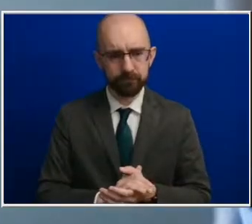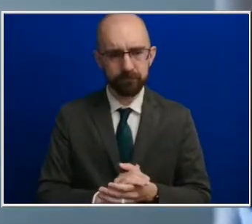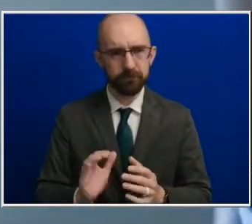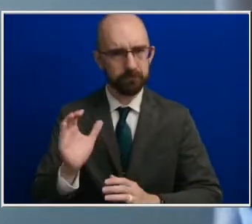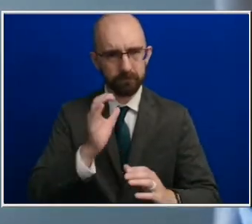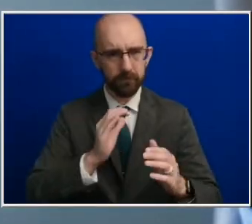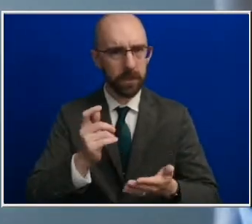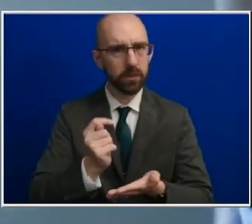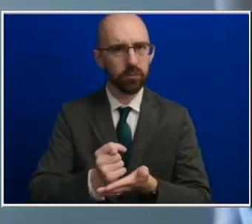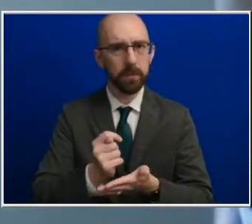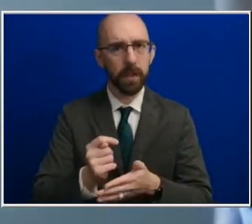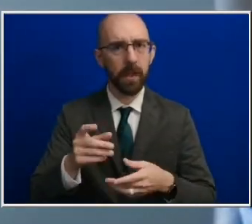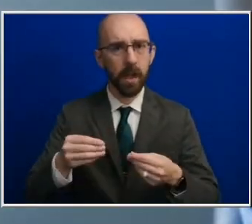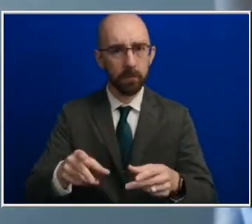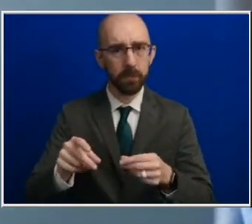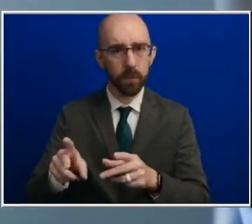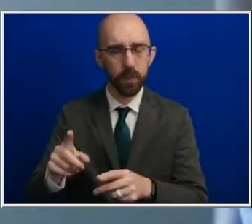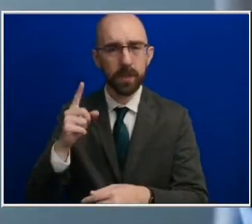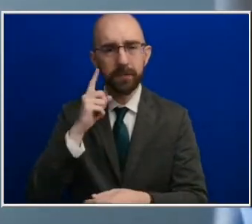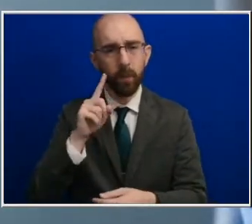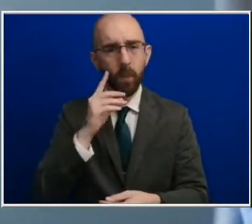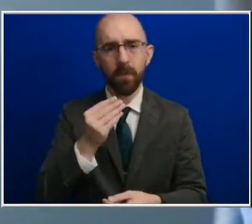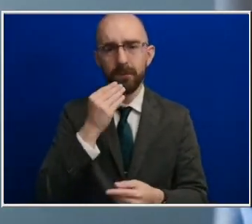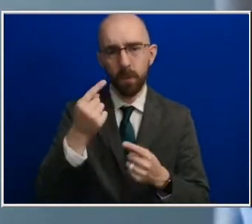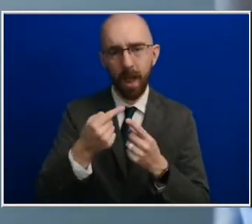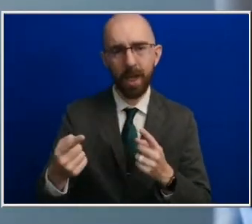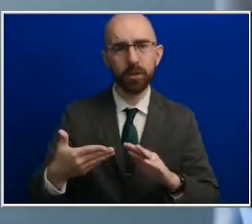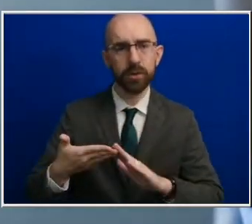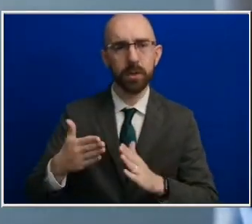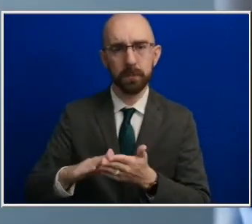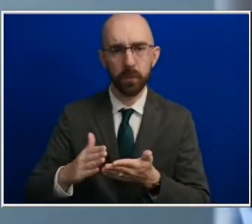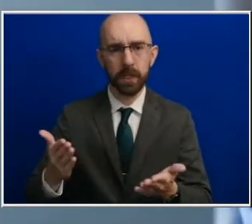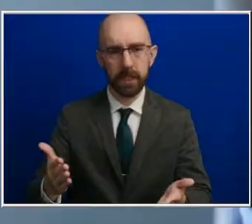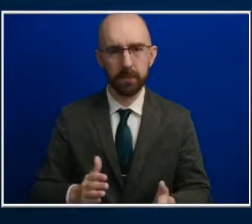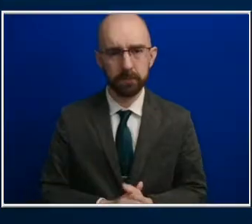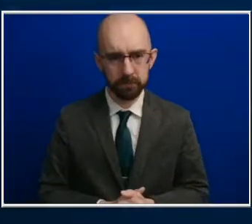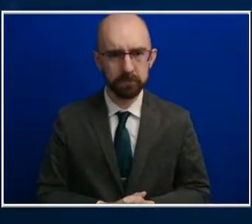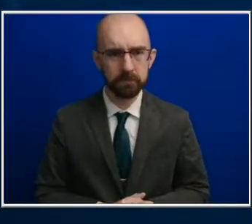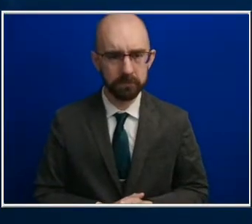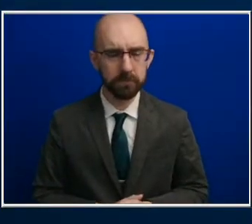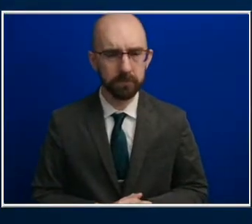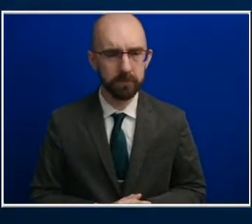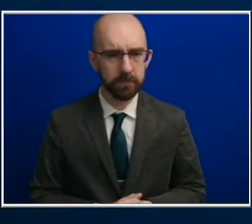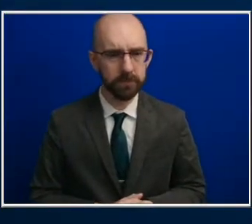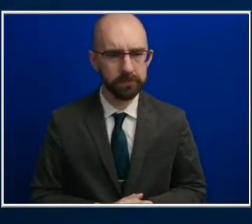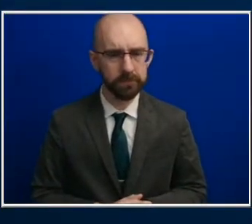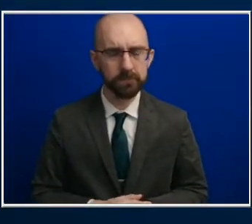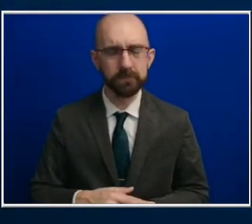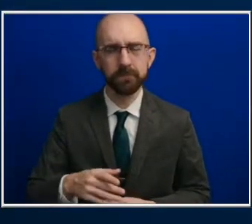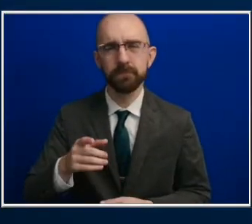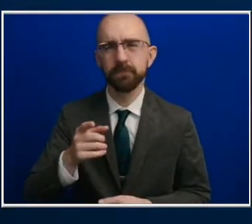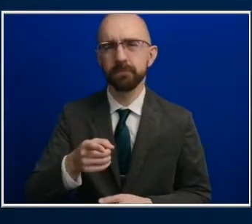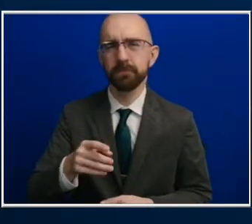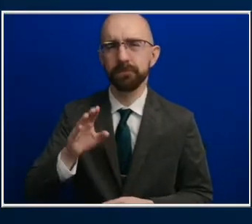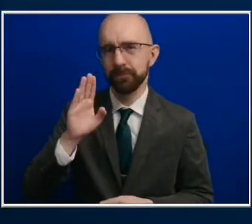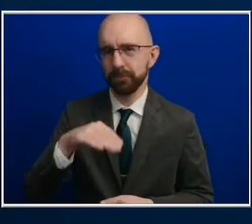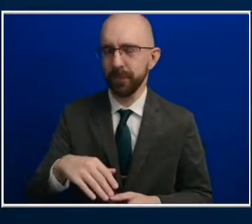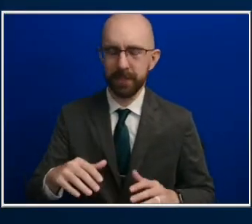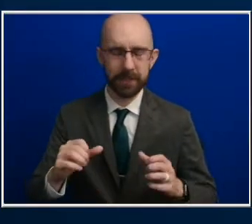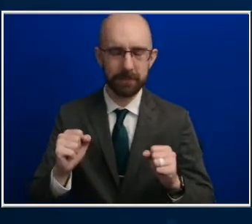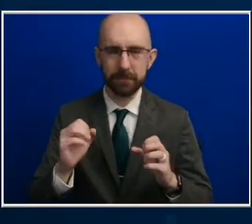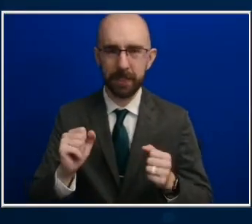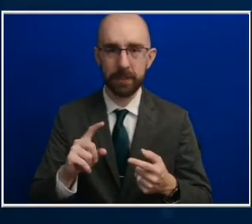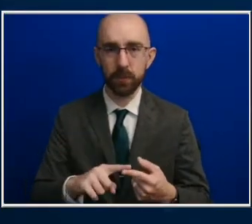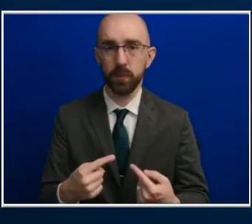treatment opportunities for a food allergy community. You know, it's amazing to me